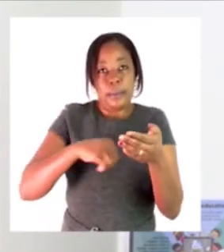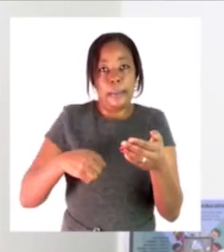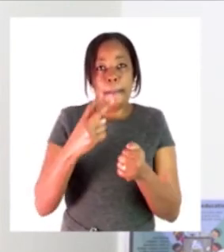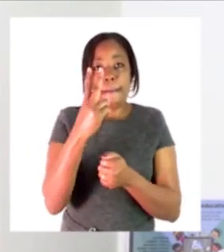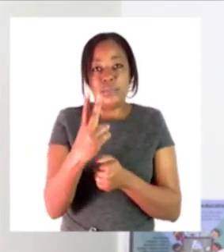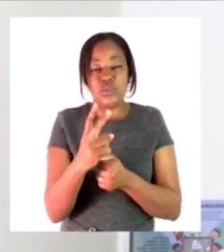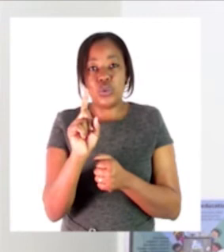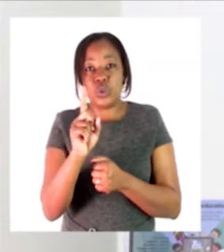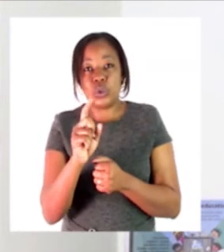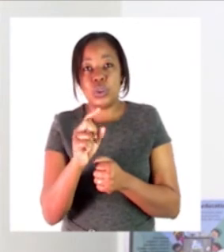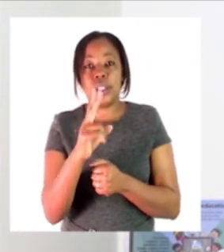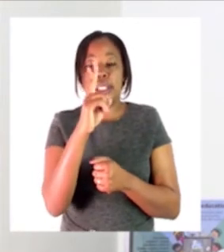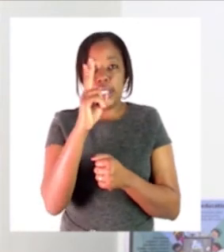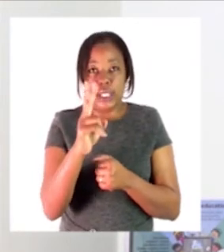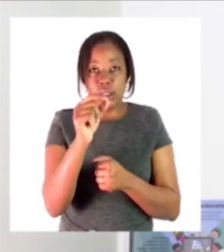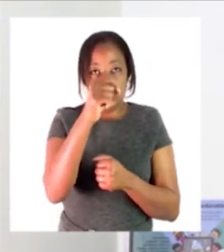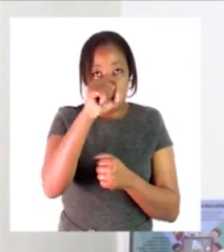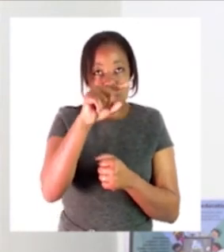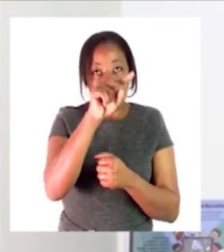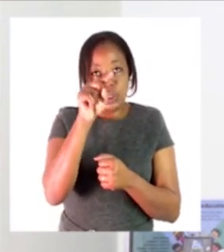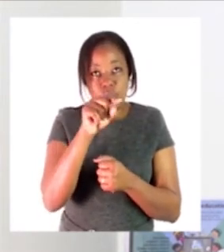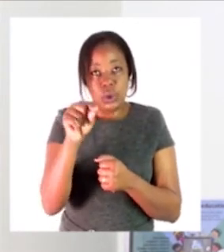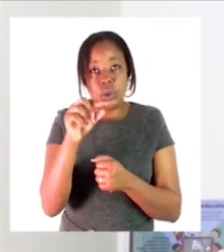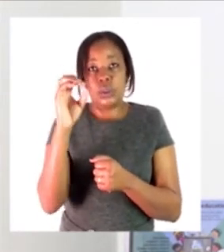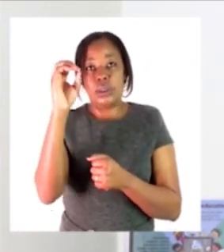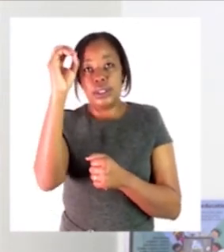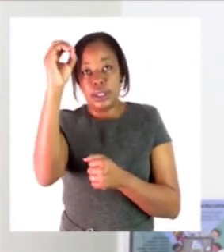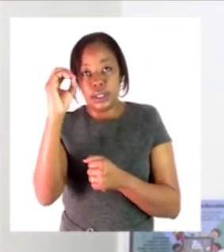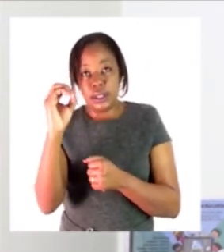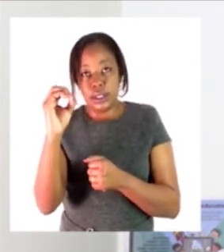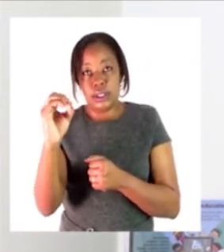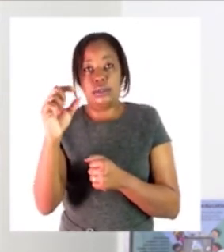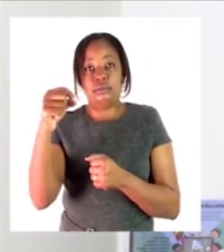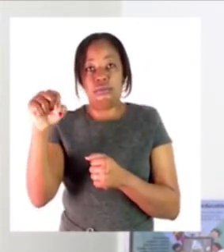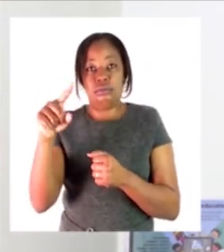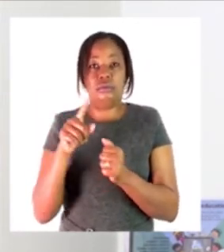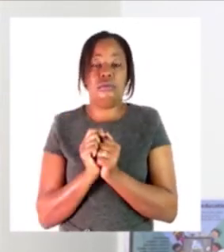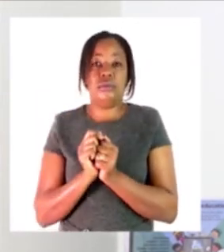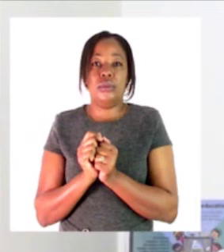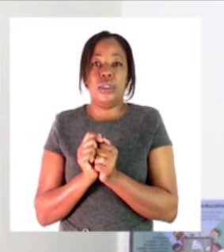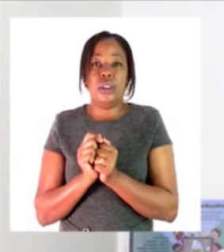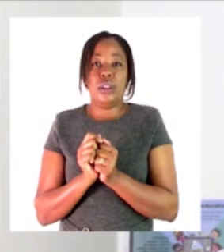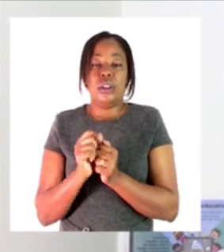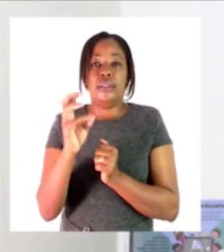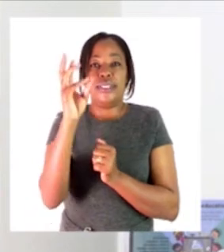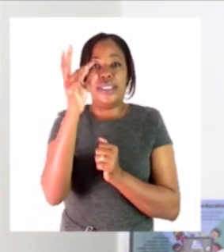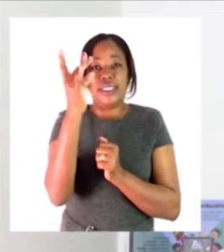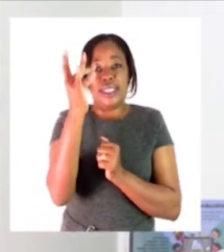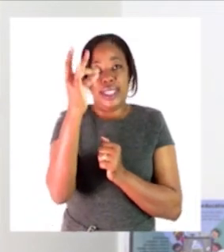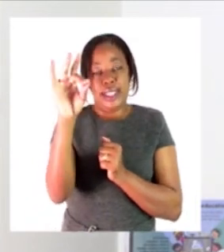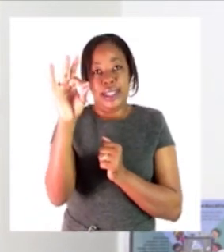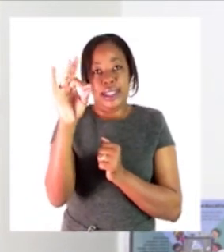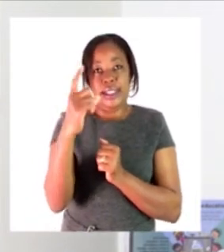With that 0, it's a 20. Now, what is short there? The 8 is alone there. It must just